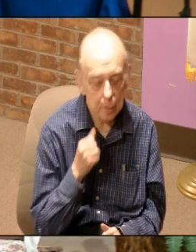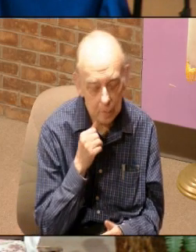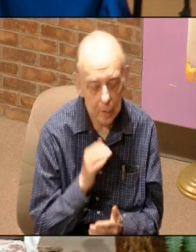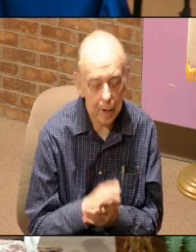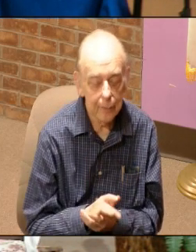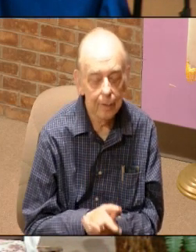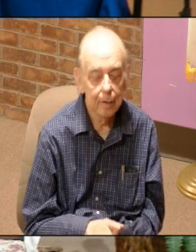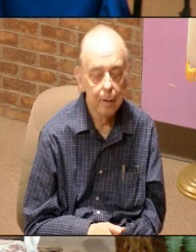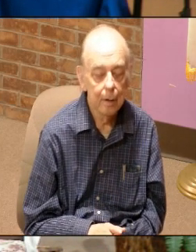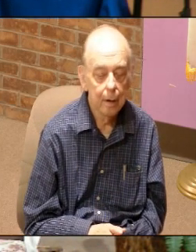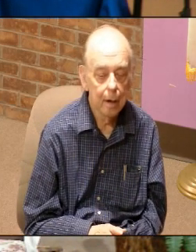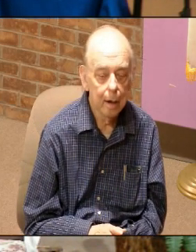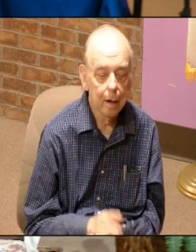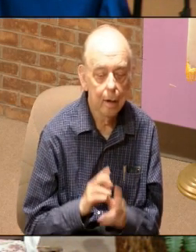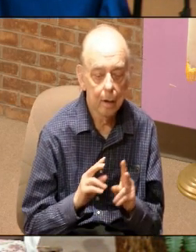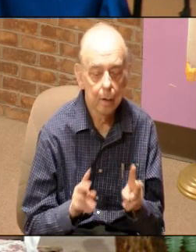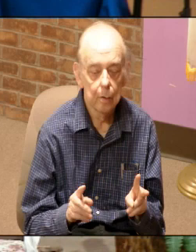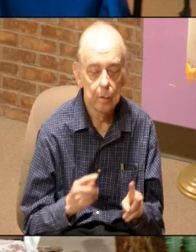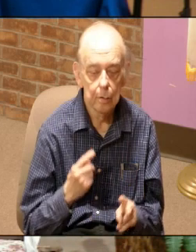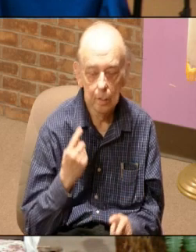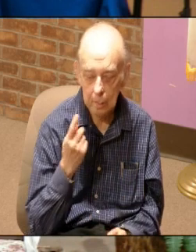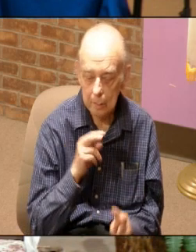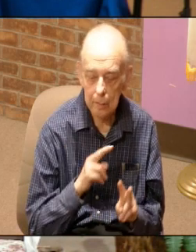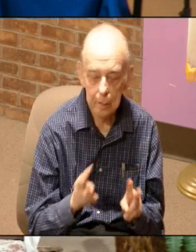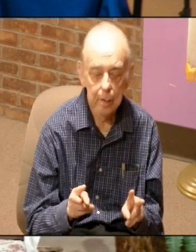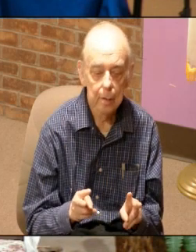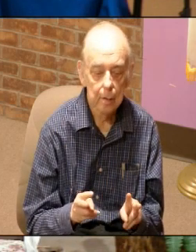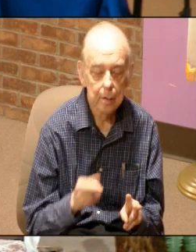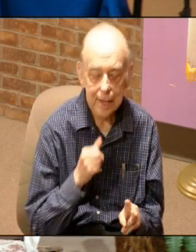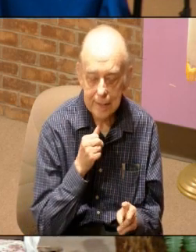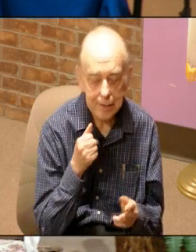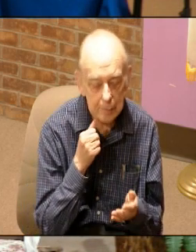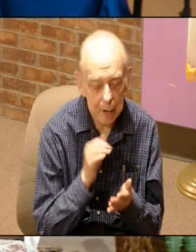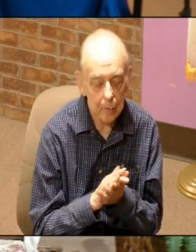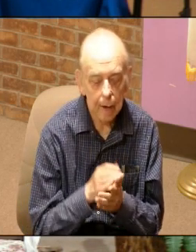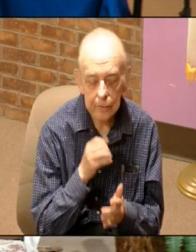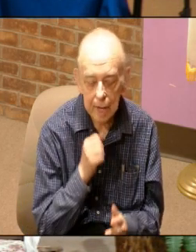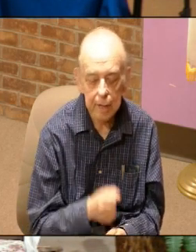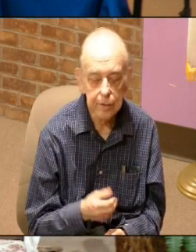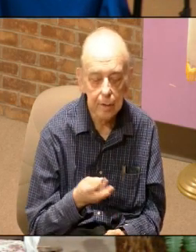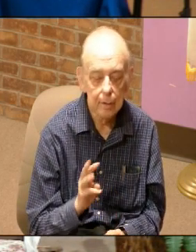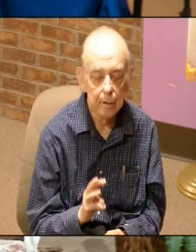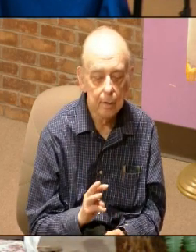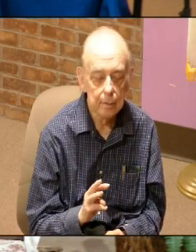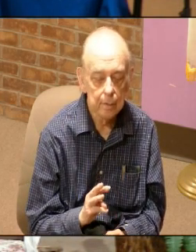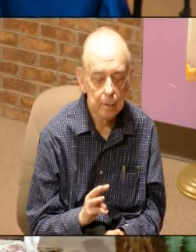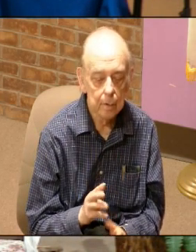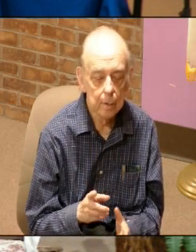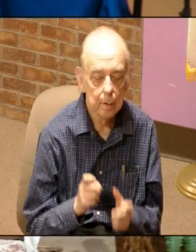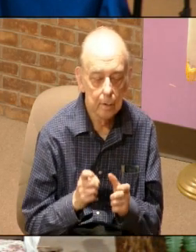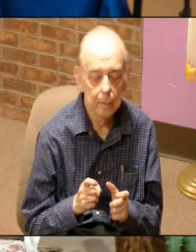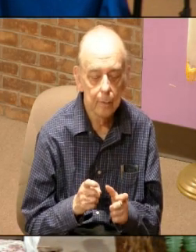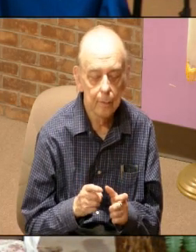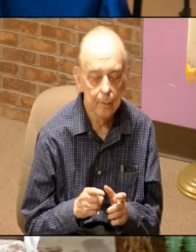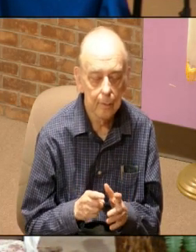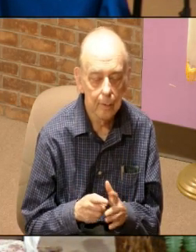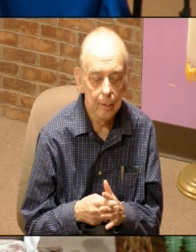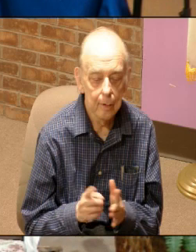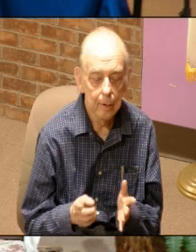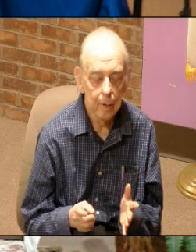and I watched the look on their face when I say 16 because all of a sudden it starts this